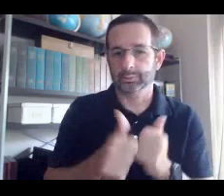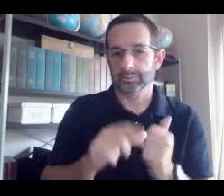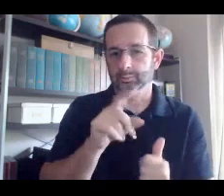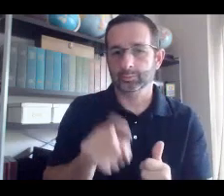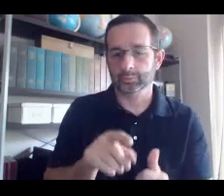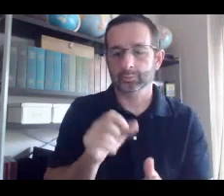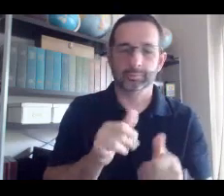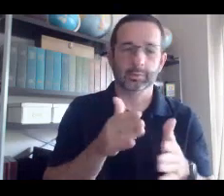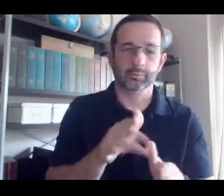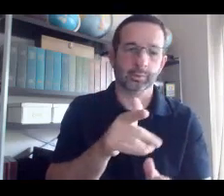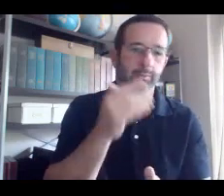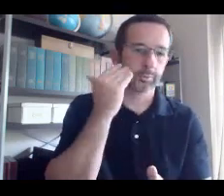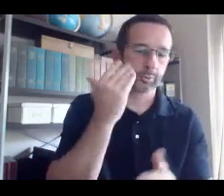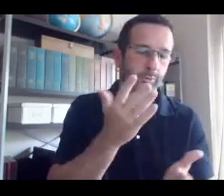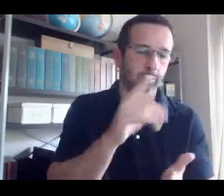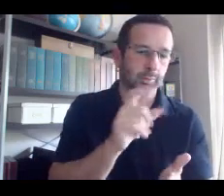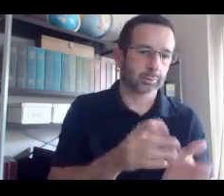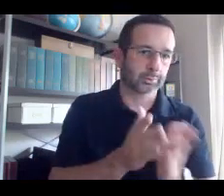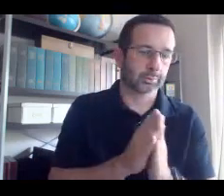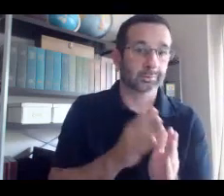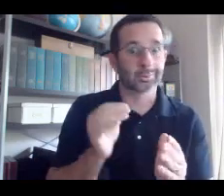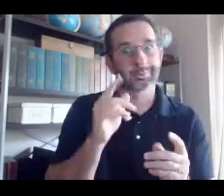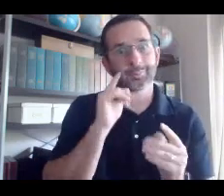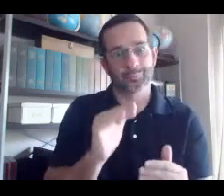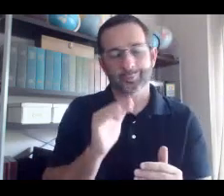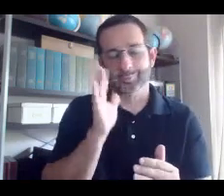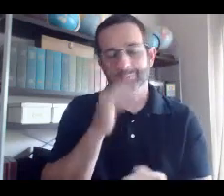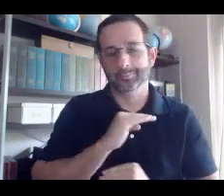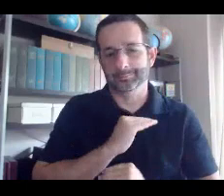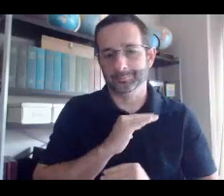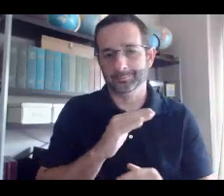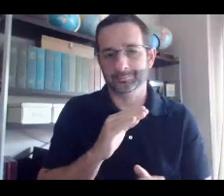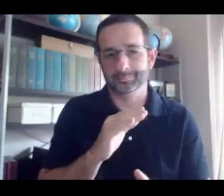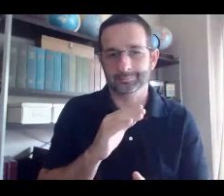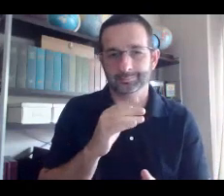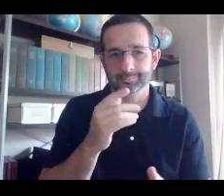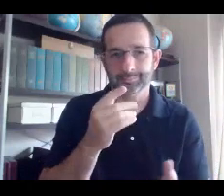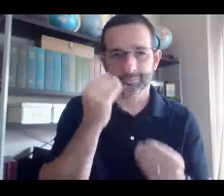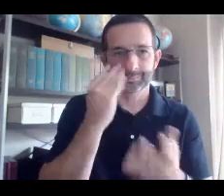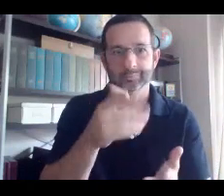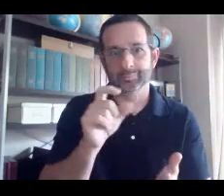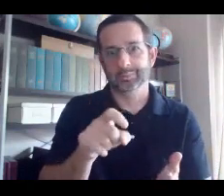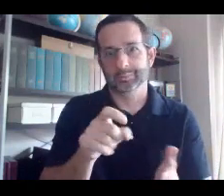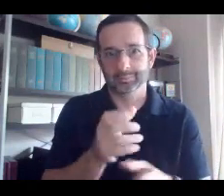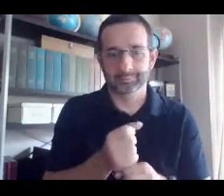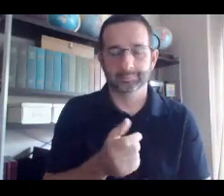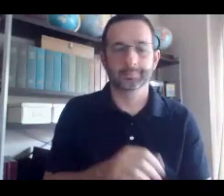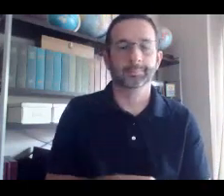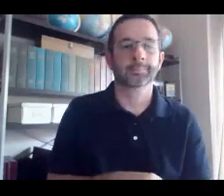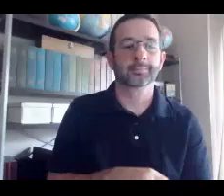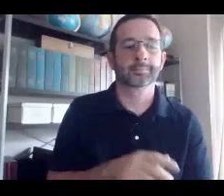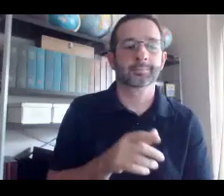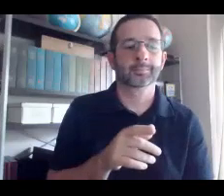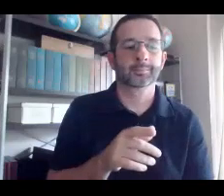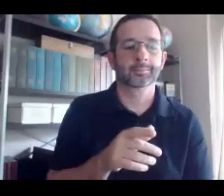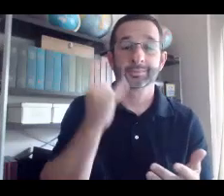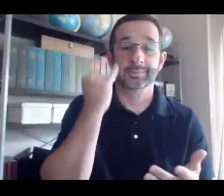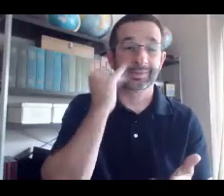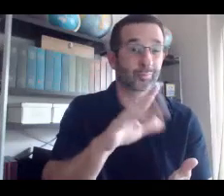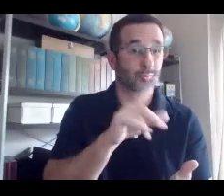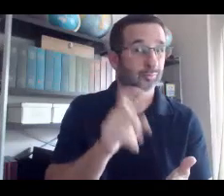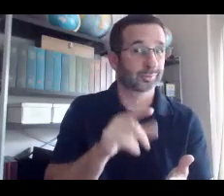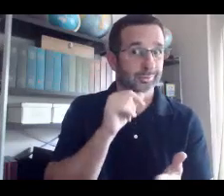will repeat the question before I answer those. That way everyone knows what question is being asked, and hopefully that will help